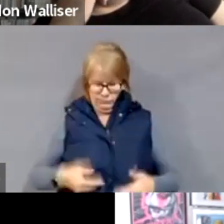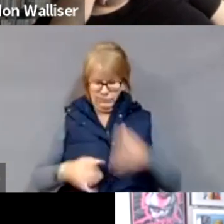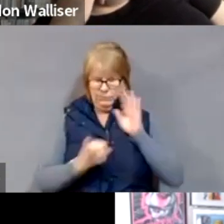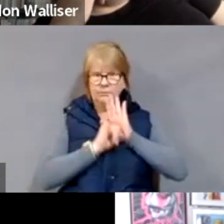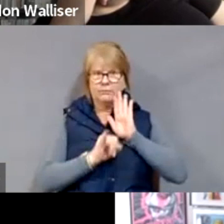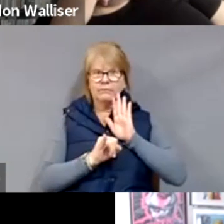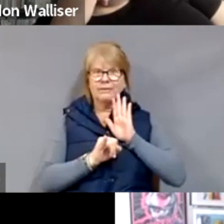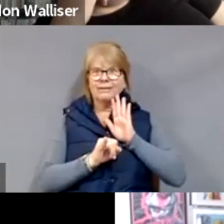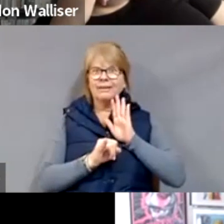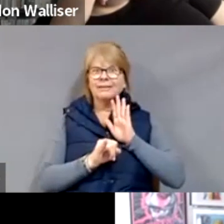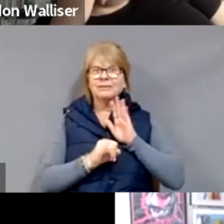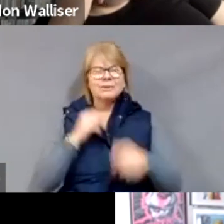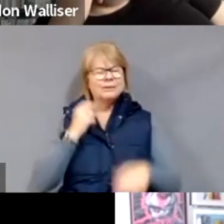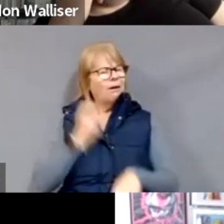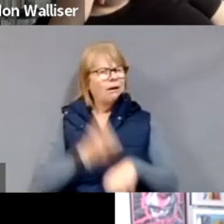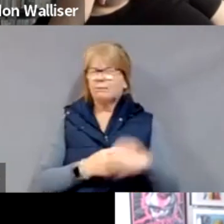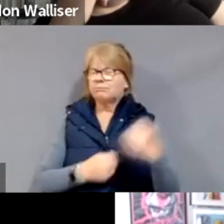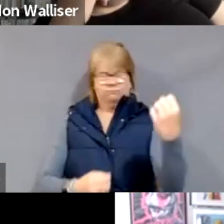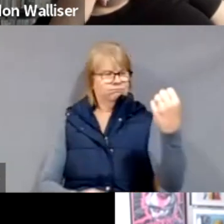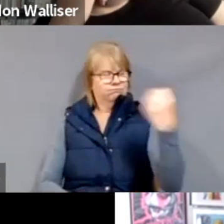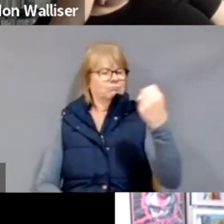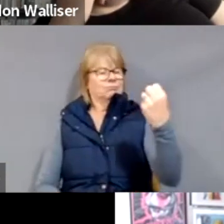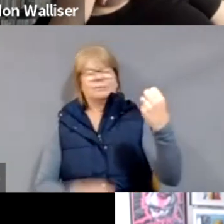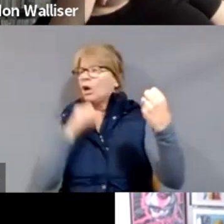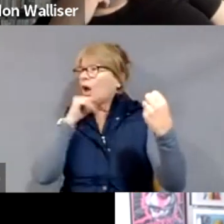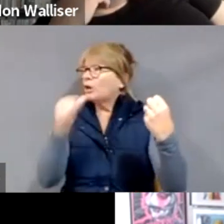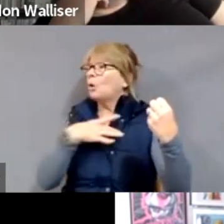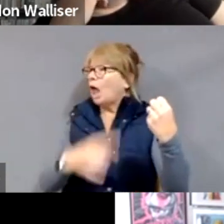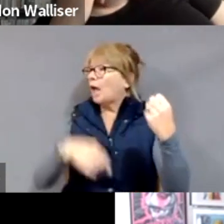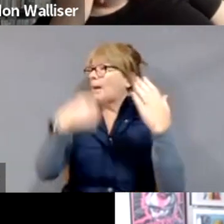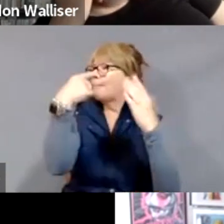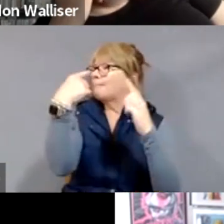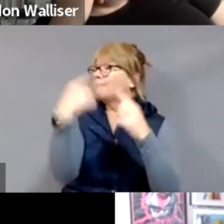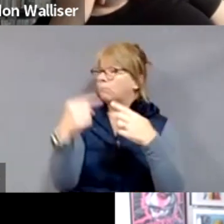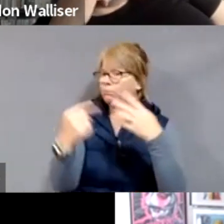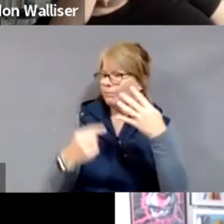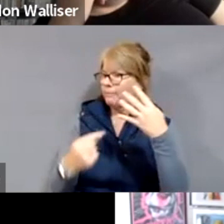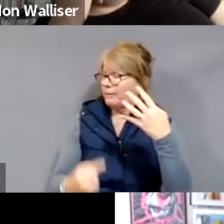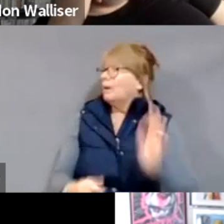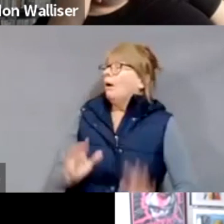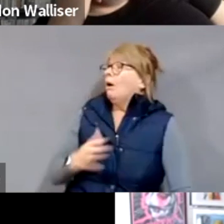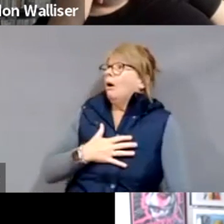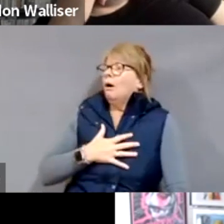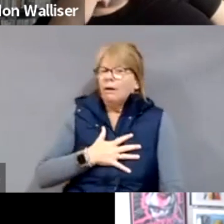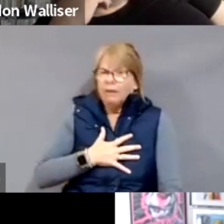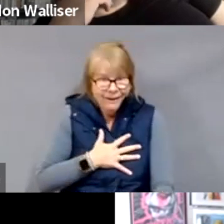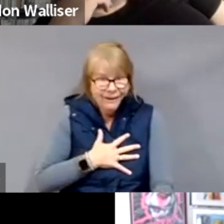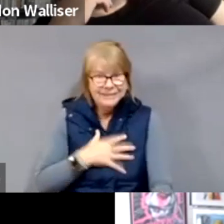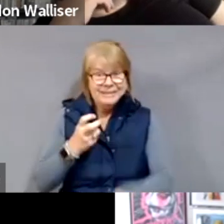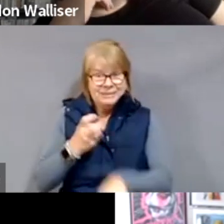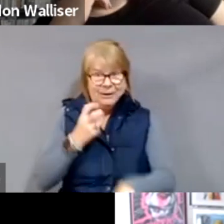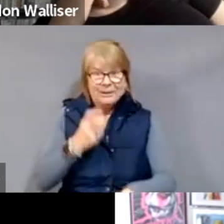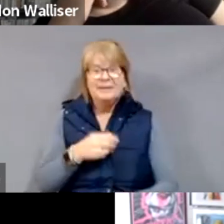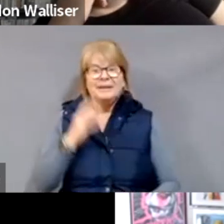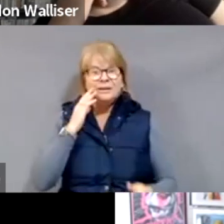hard to hear criticism. And when you're in a position to make these kinds